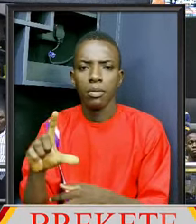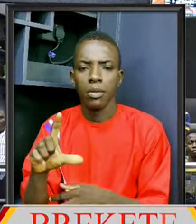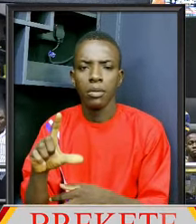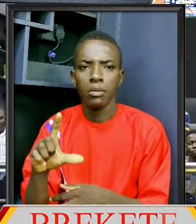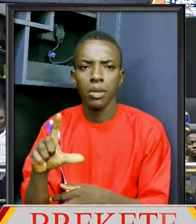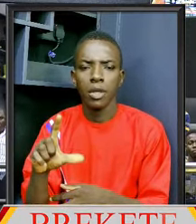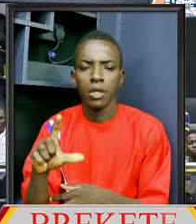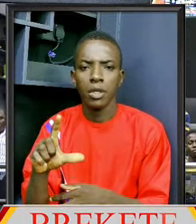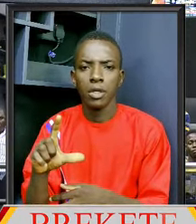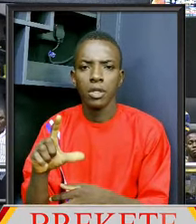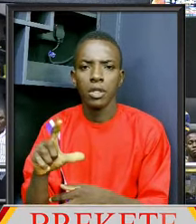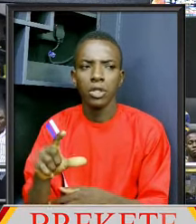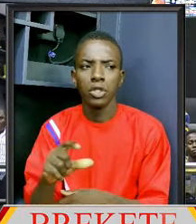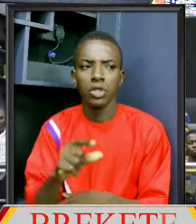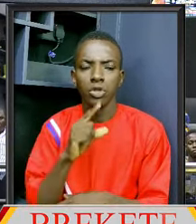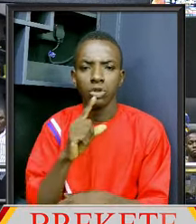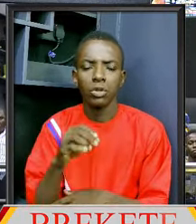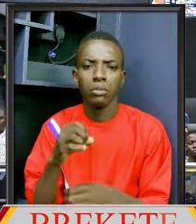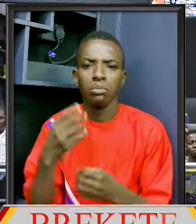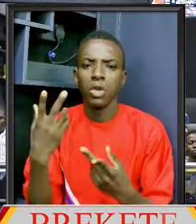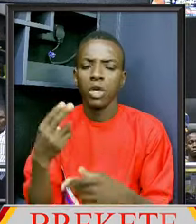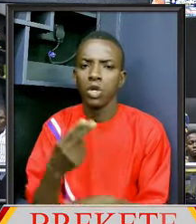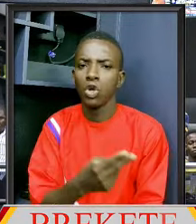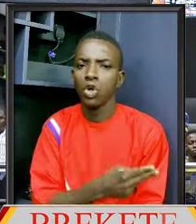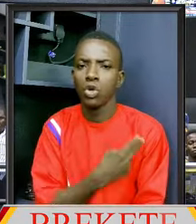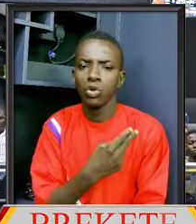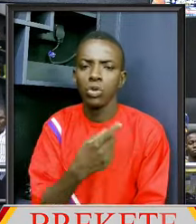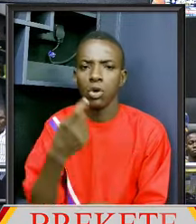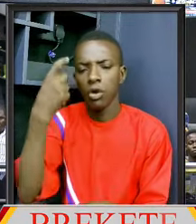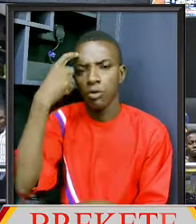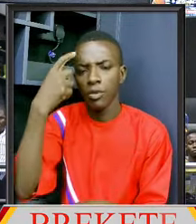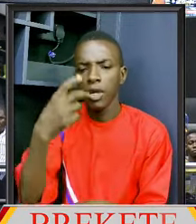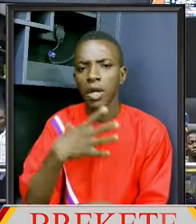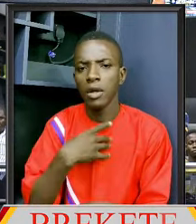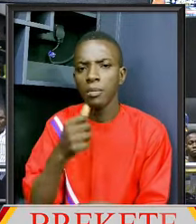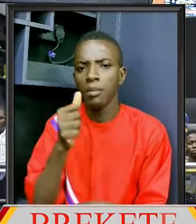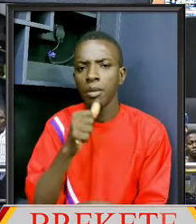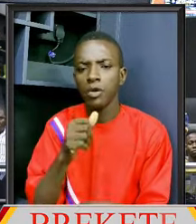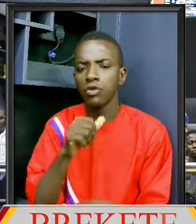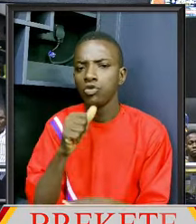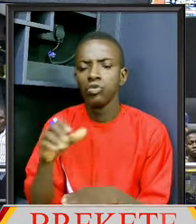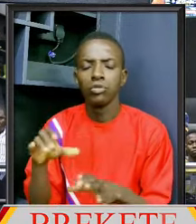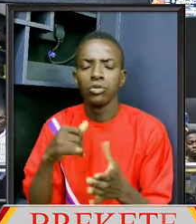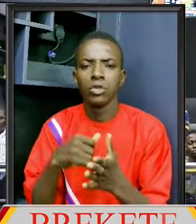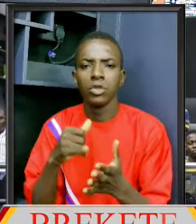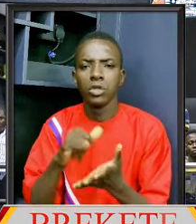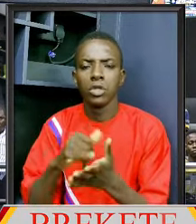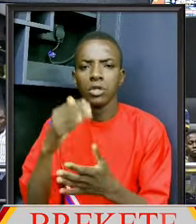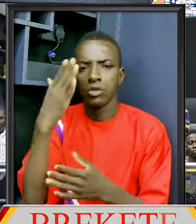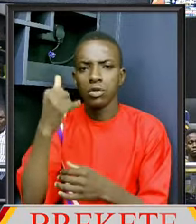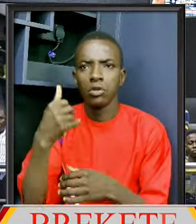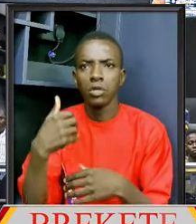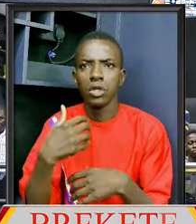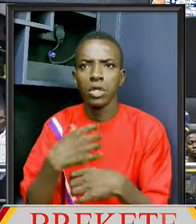assurance panel. Many hospitals, both government and private, know they do them. Now make we they get problem with result.